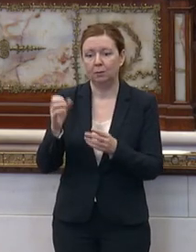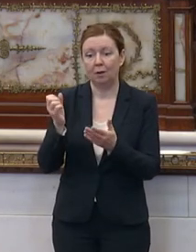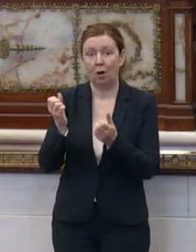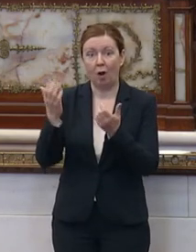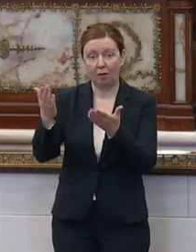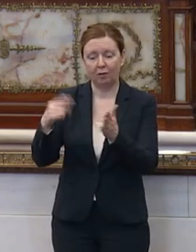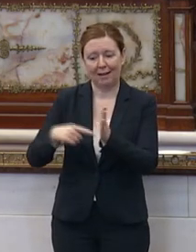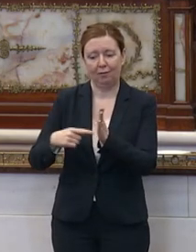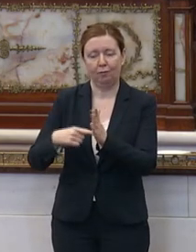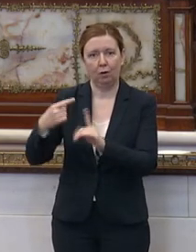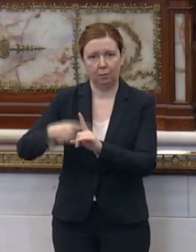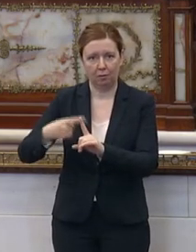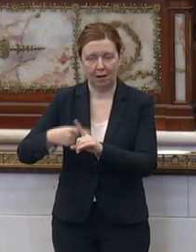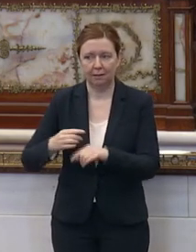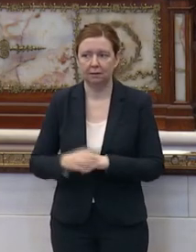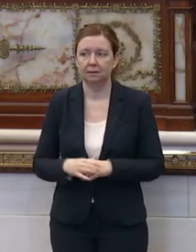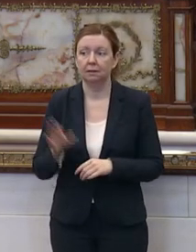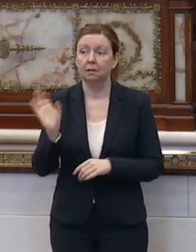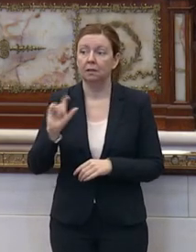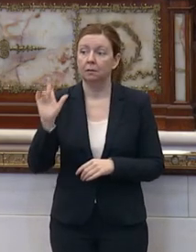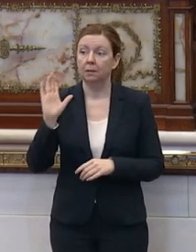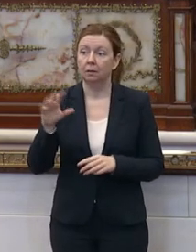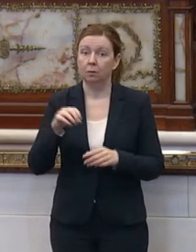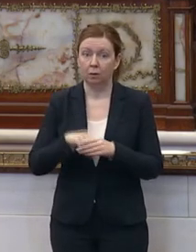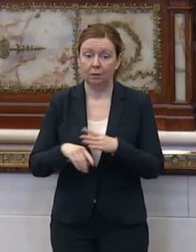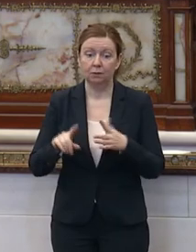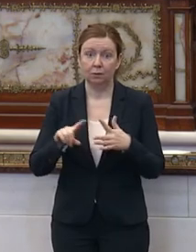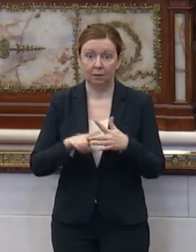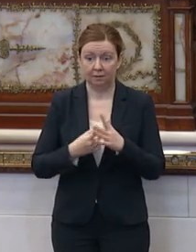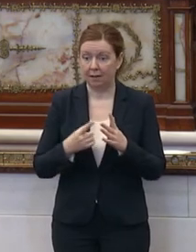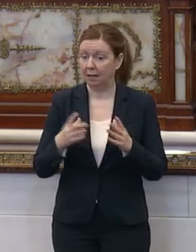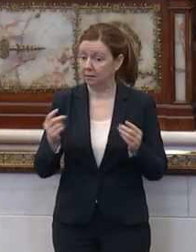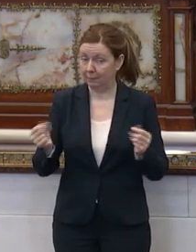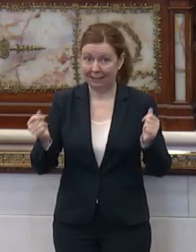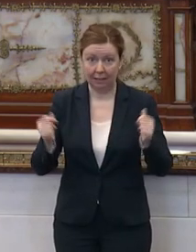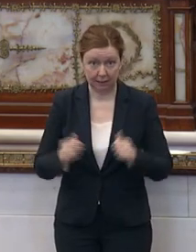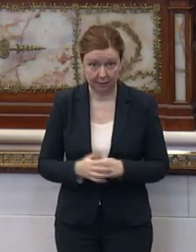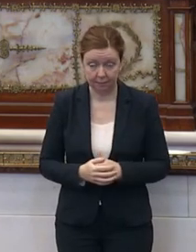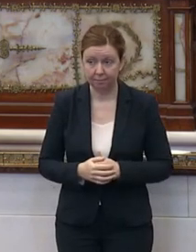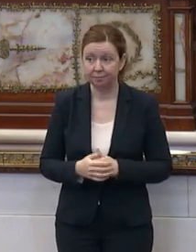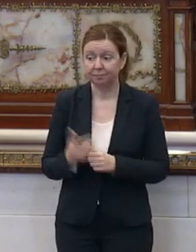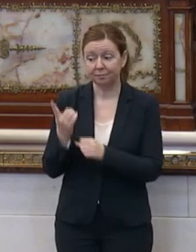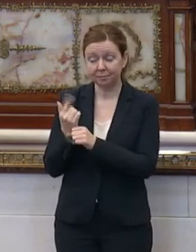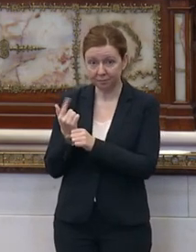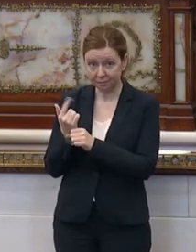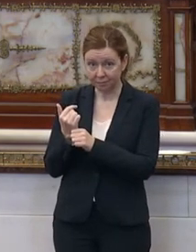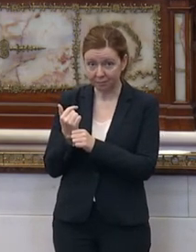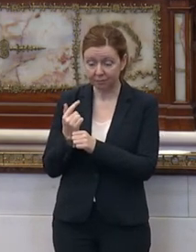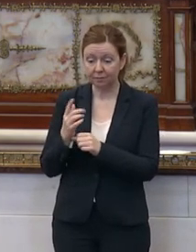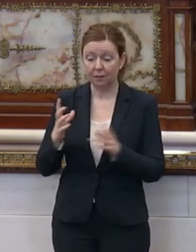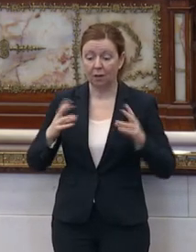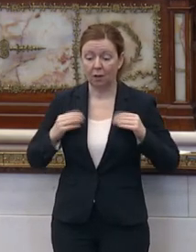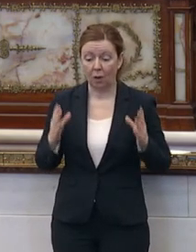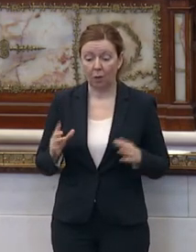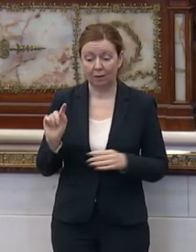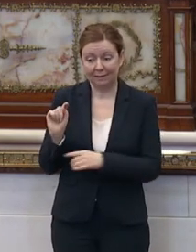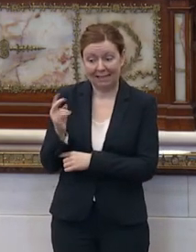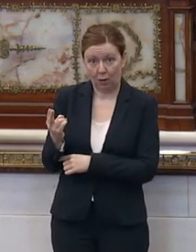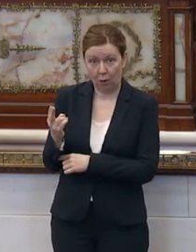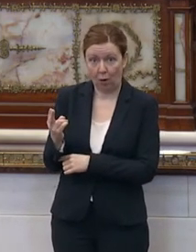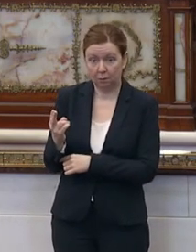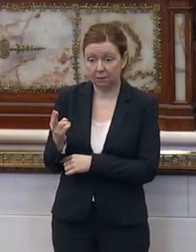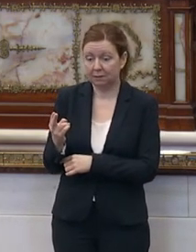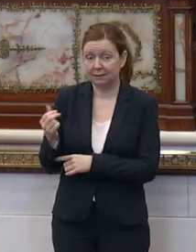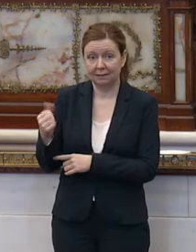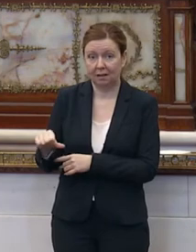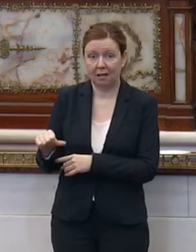offered at affordable rents. The bill would go into effect immediately. Last year, the owner of the townhomes declined